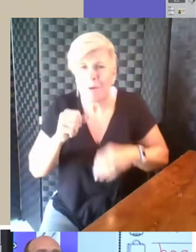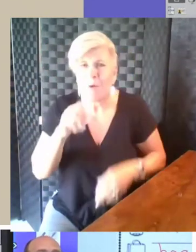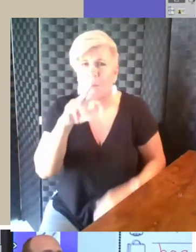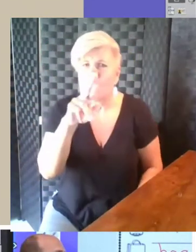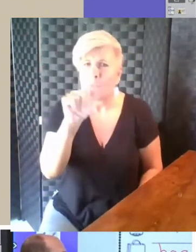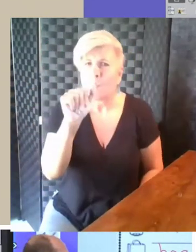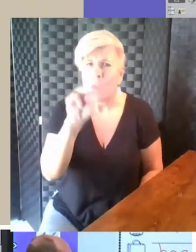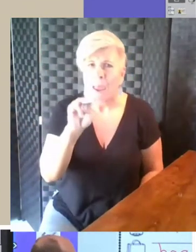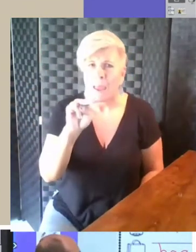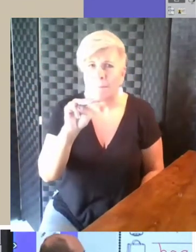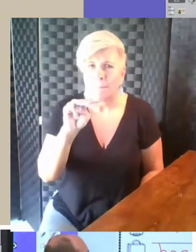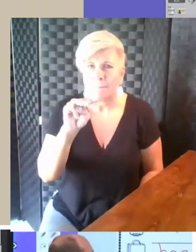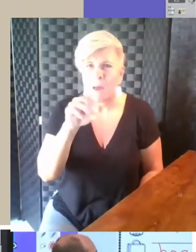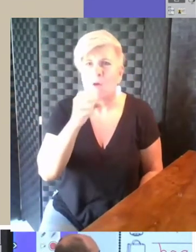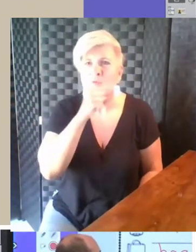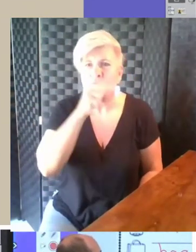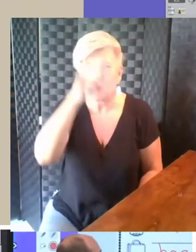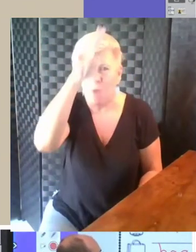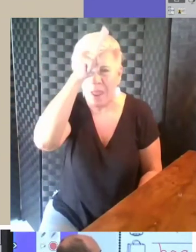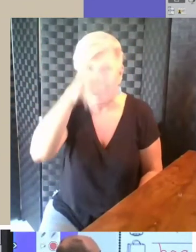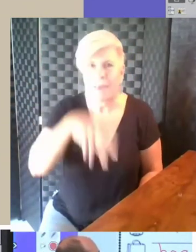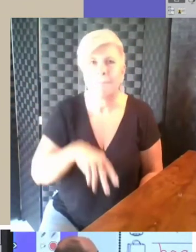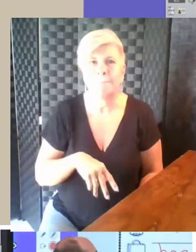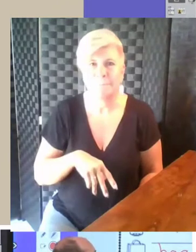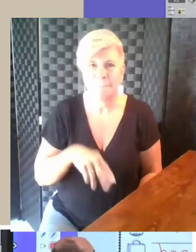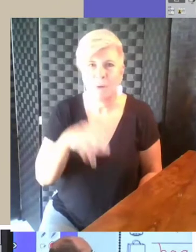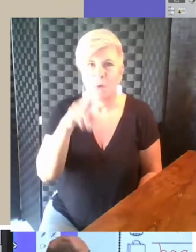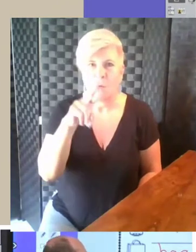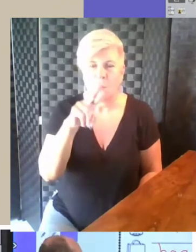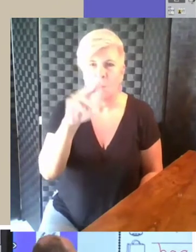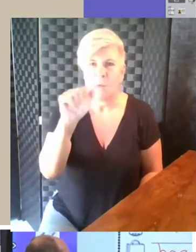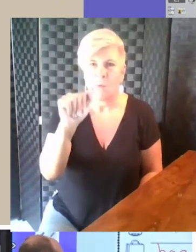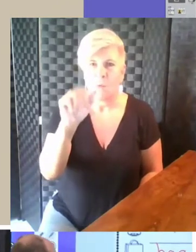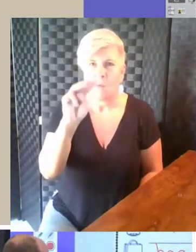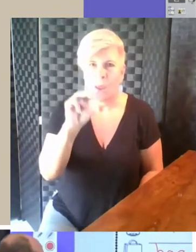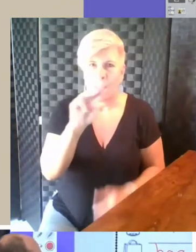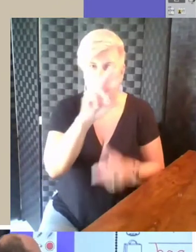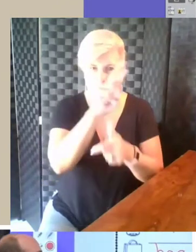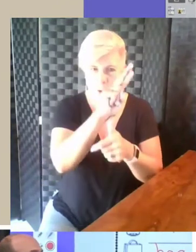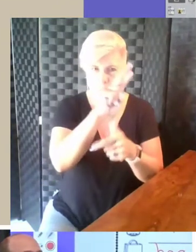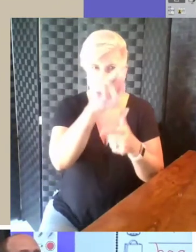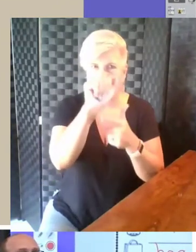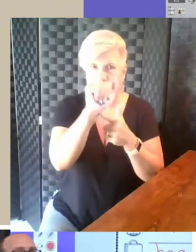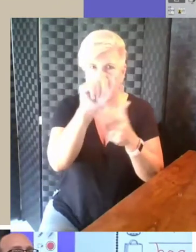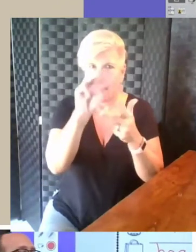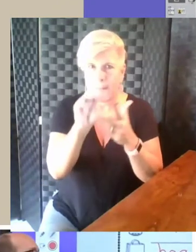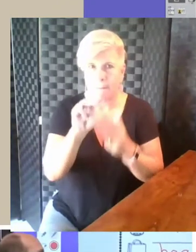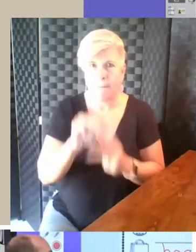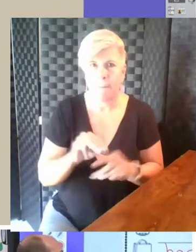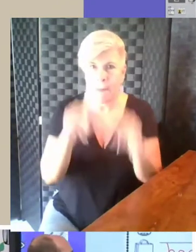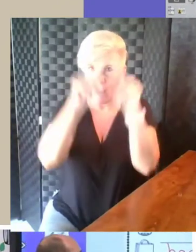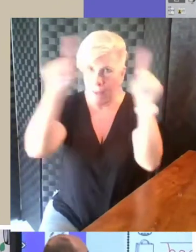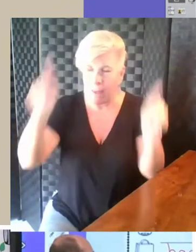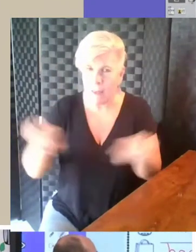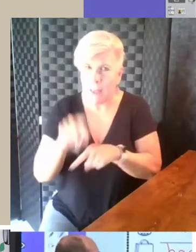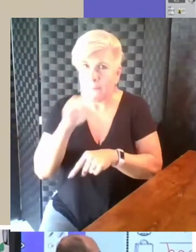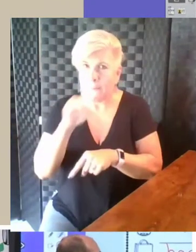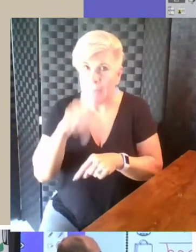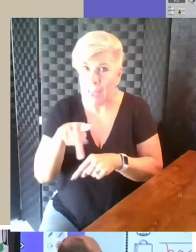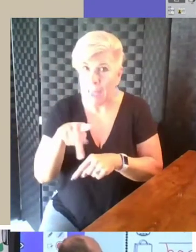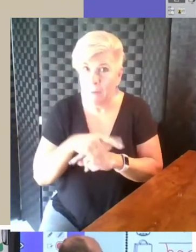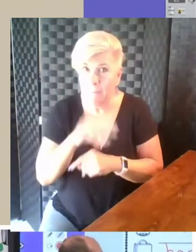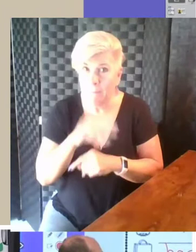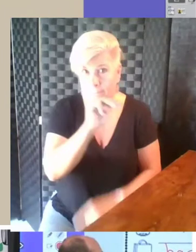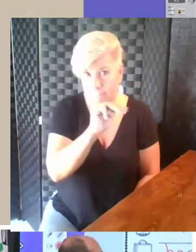Am. Get those consonants in there around that vowel A. Here's a map.